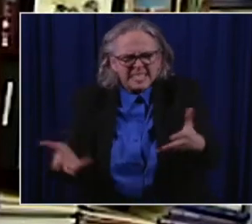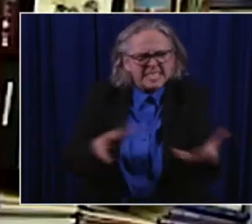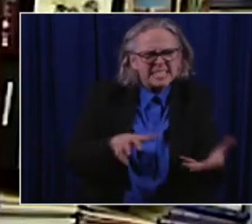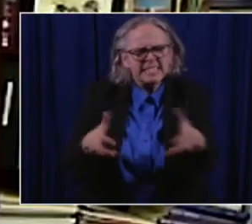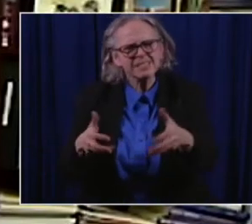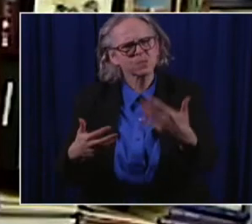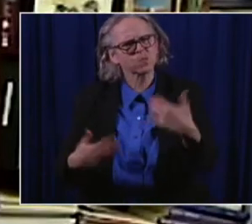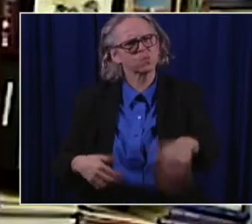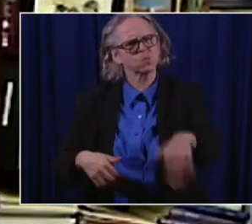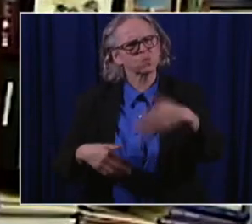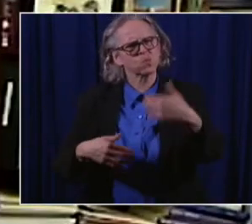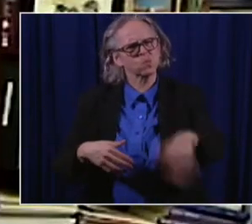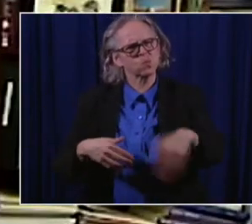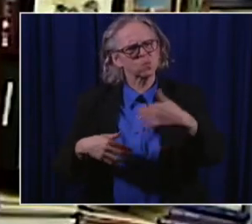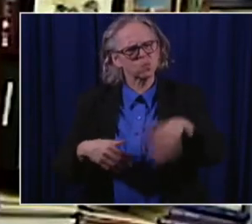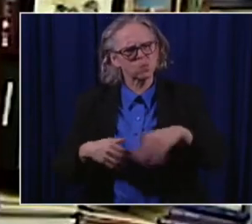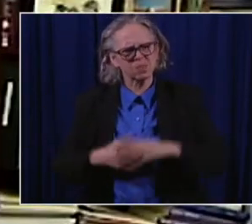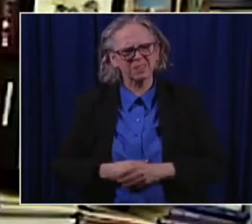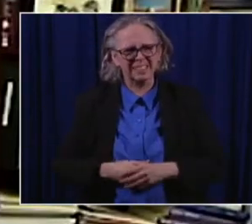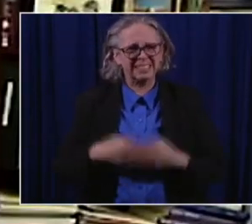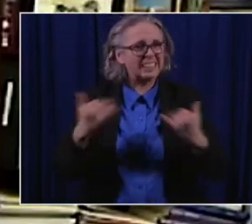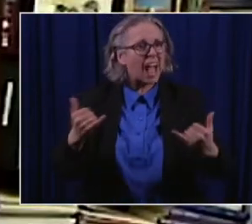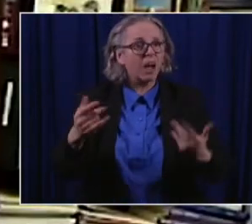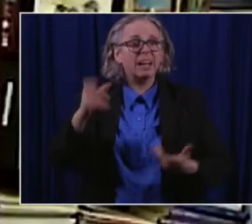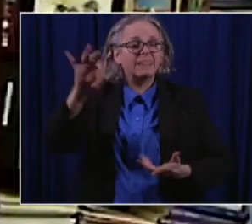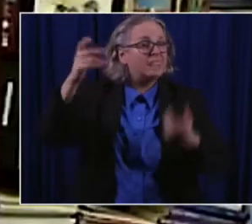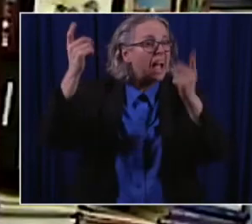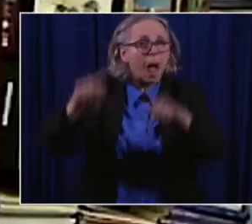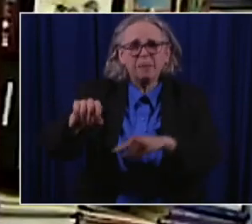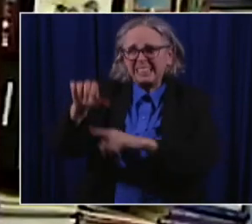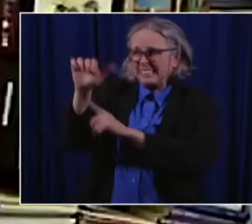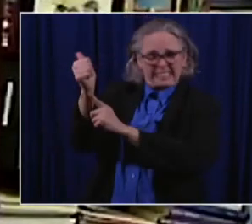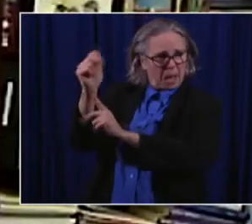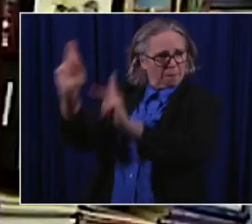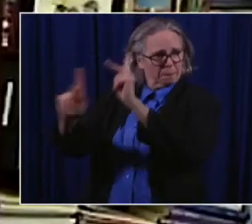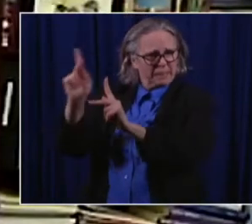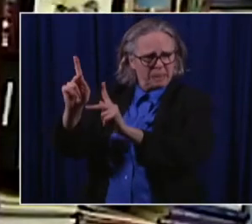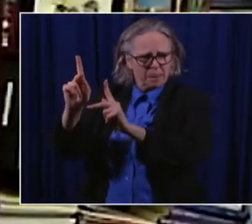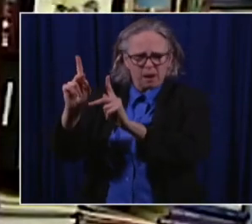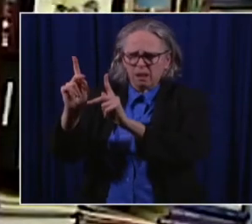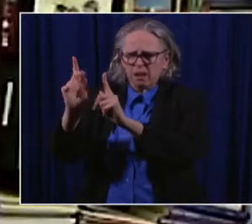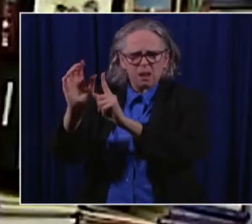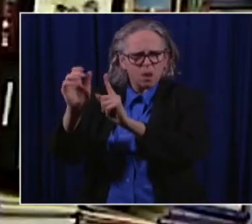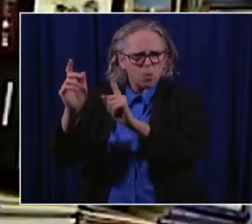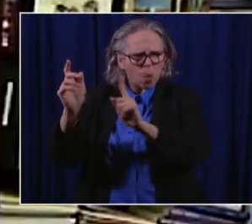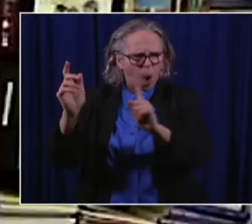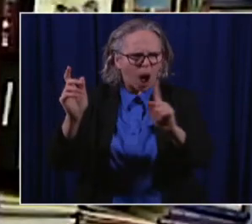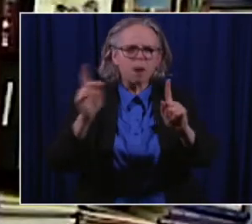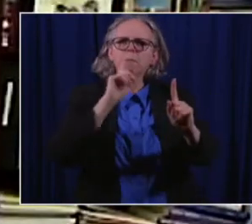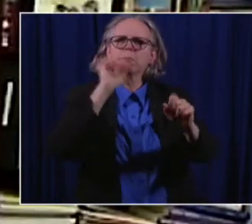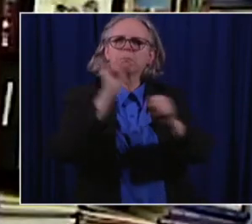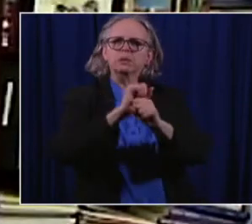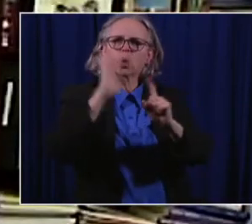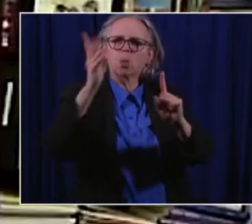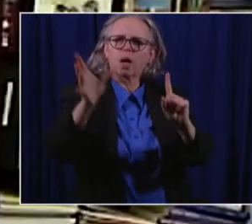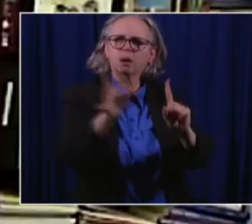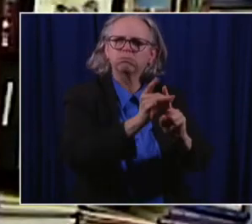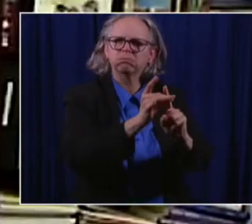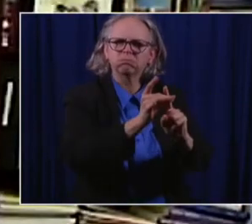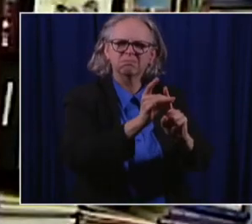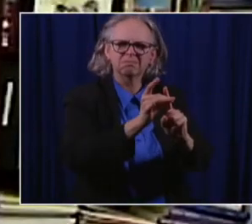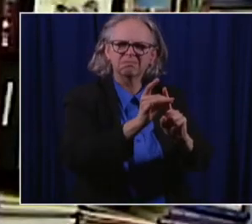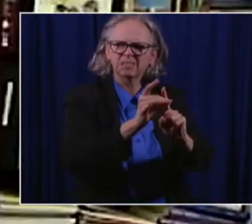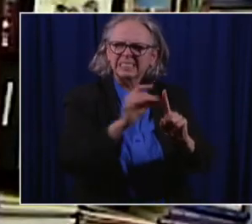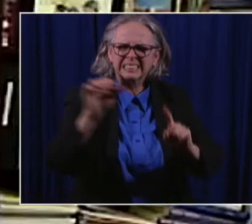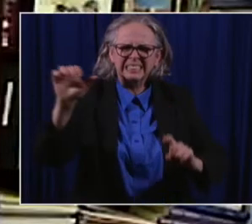that number continues to grow, that is going to crowd out the ability of non-COVID patients to be able to get the care they need in an intensive care